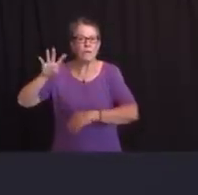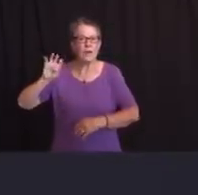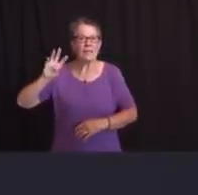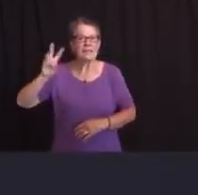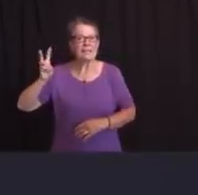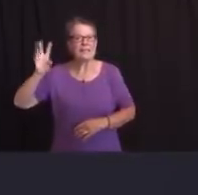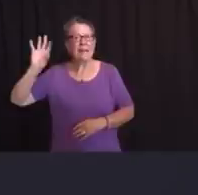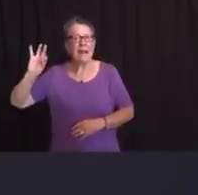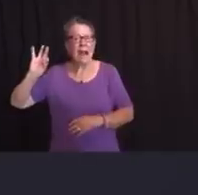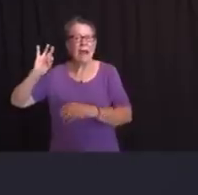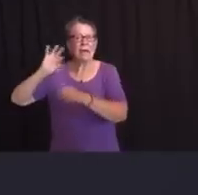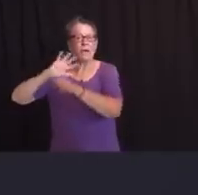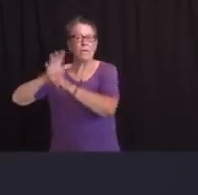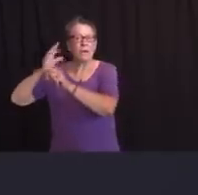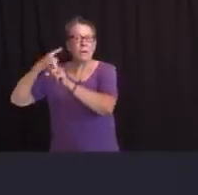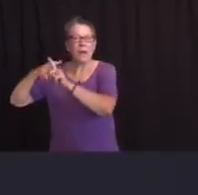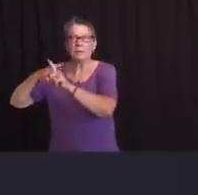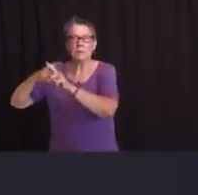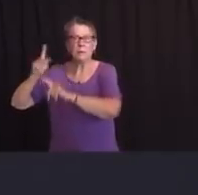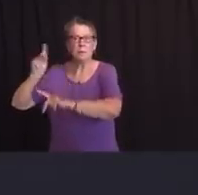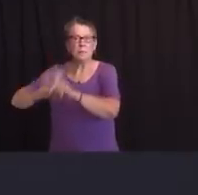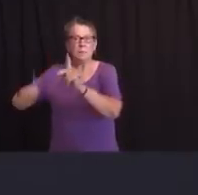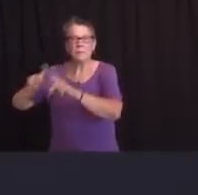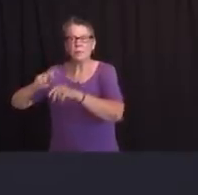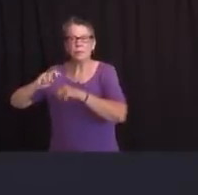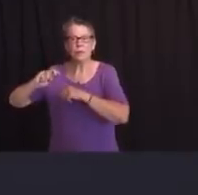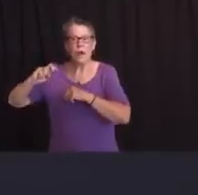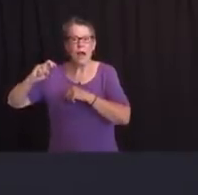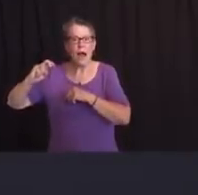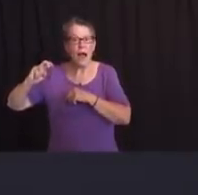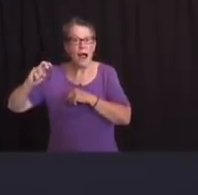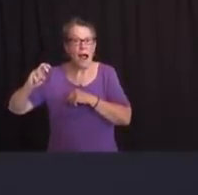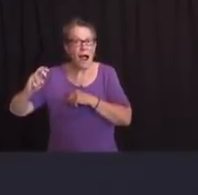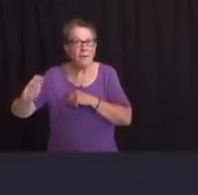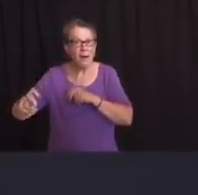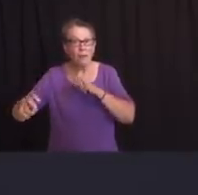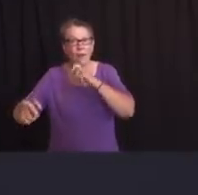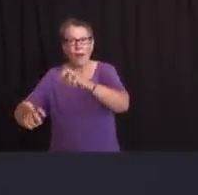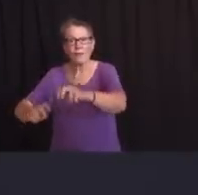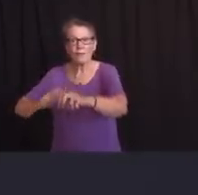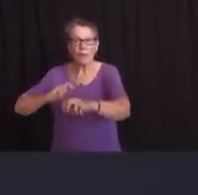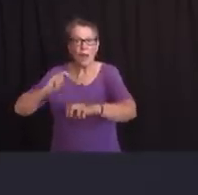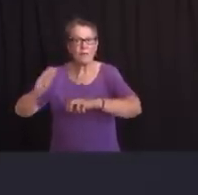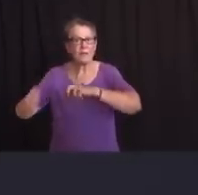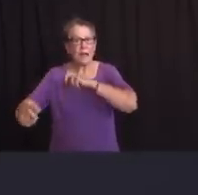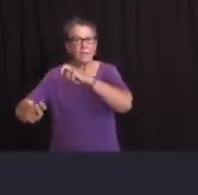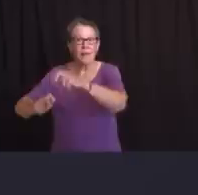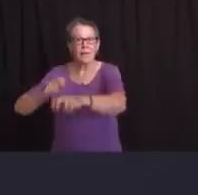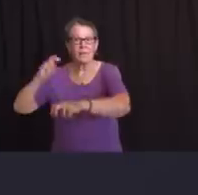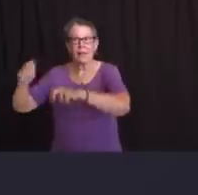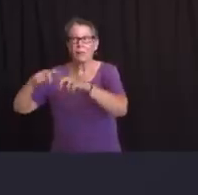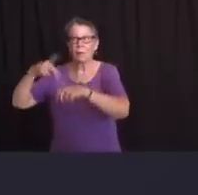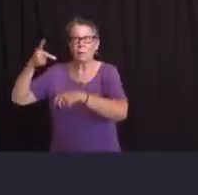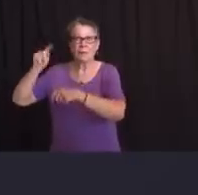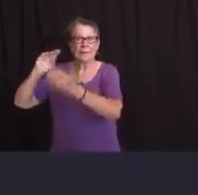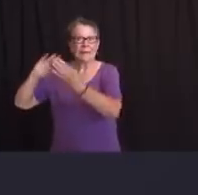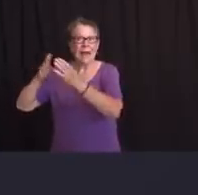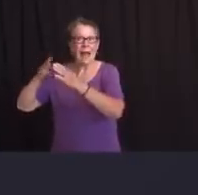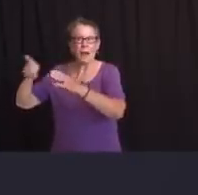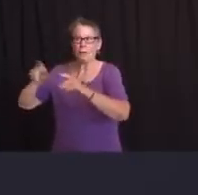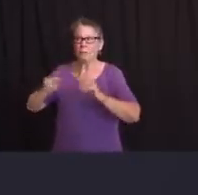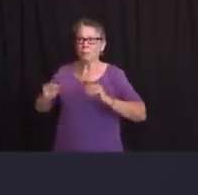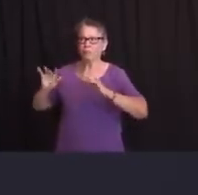among individuals who had traveled to the town during July 3rd to July 17th. Nearly 3/4 of the